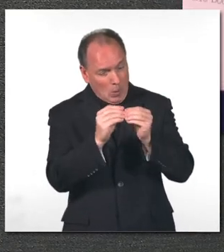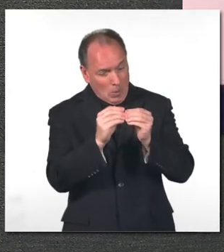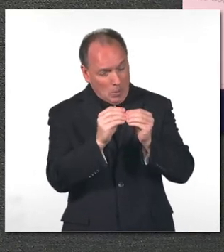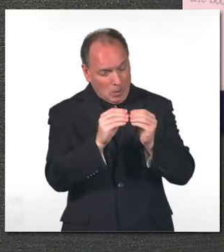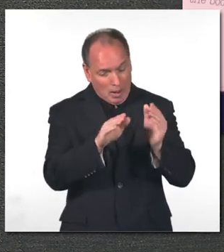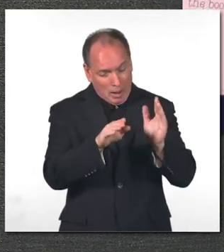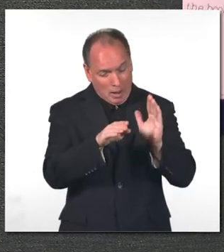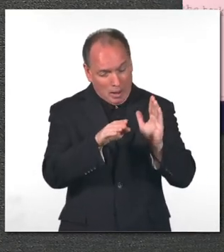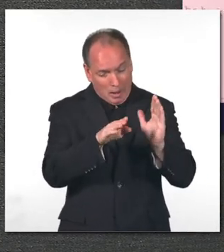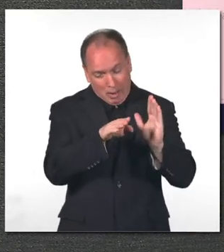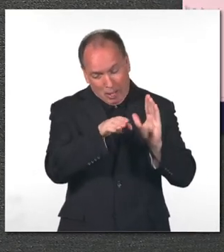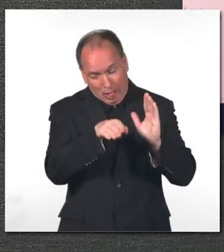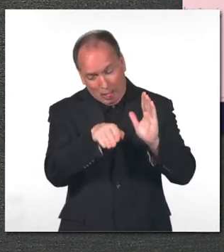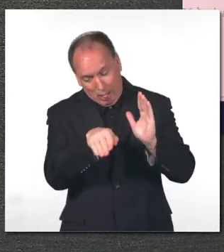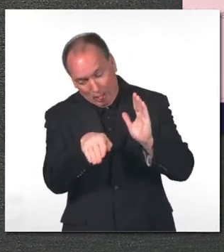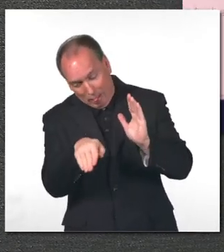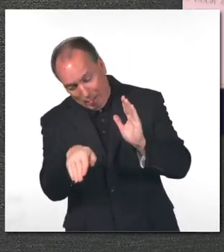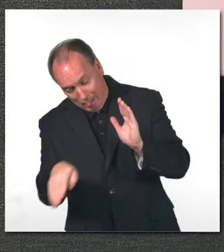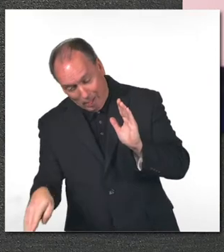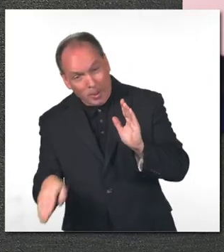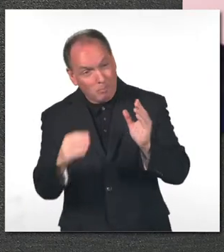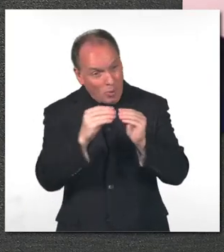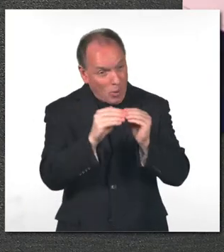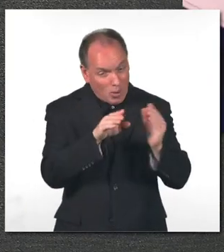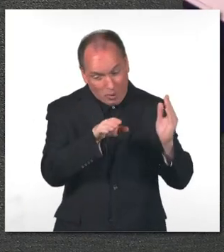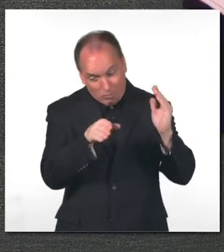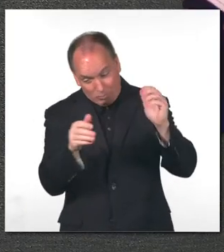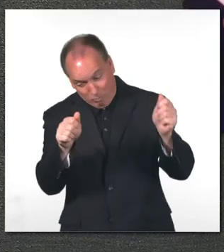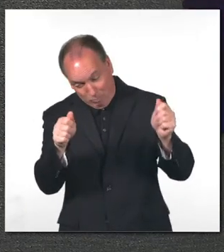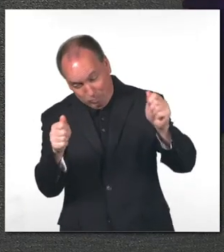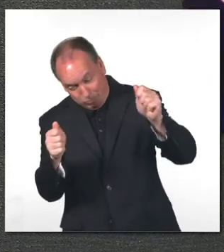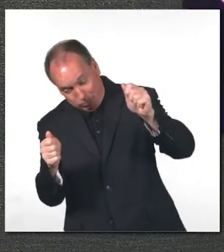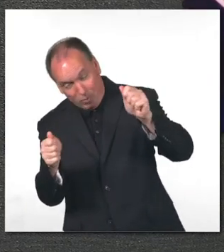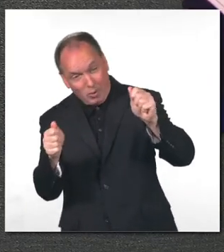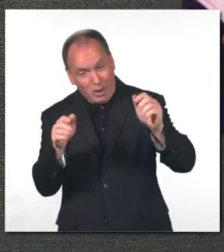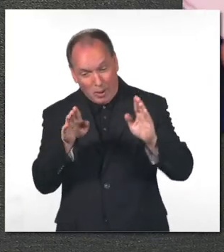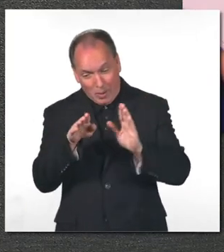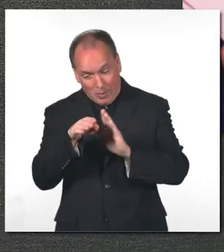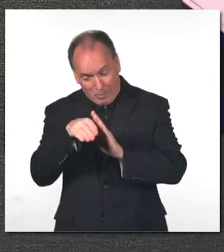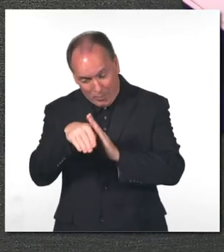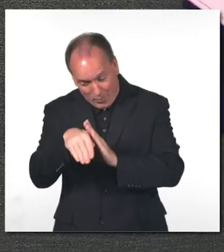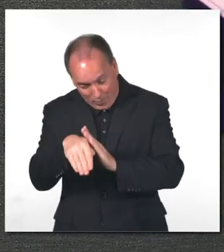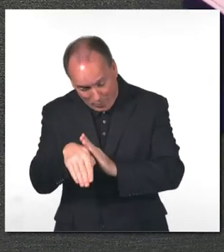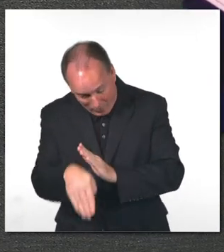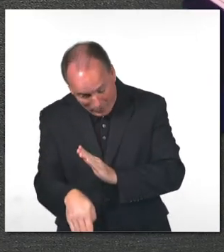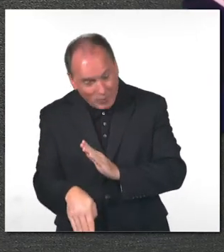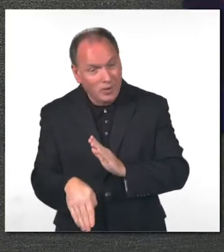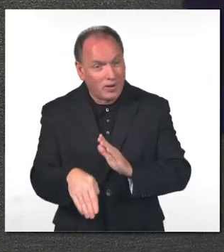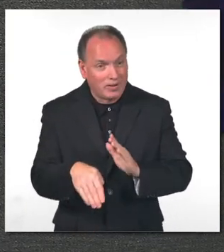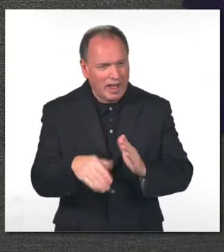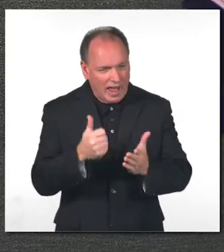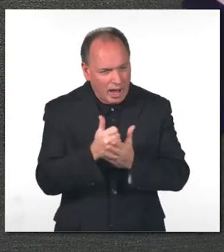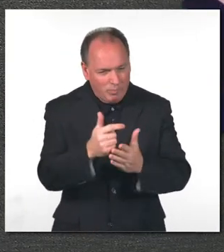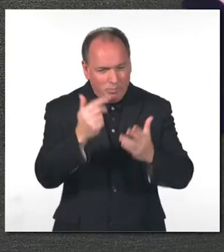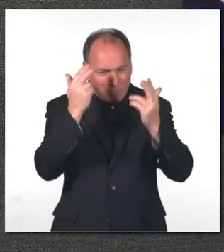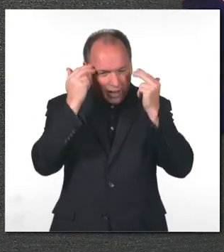That's not exactly downhill. Maybe you could tilt the book a bit more. Can you really tilt that book? Let's see if we can get that bunny scheme.